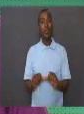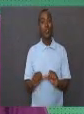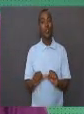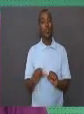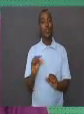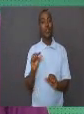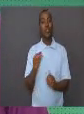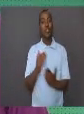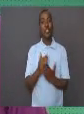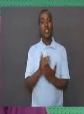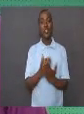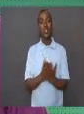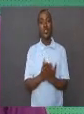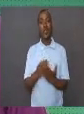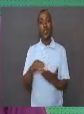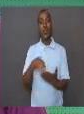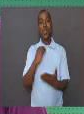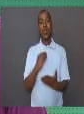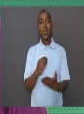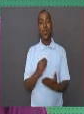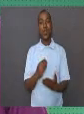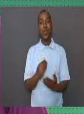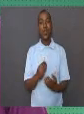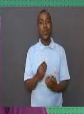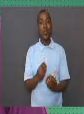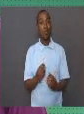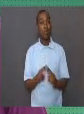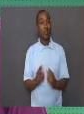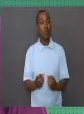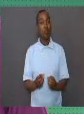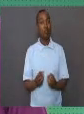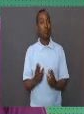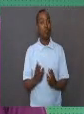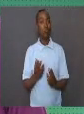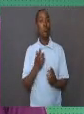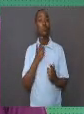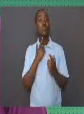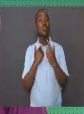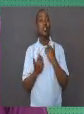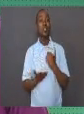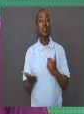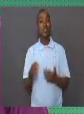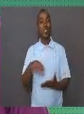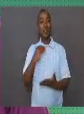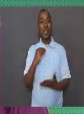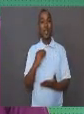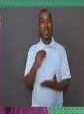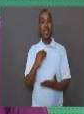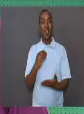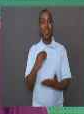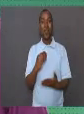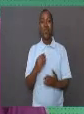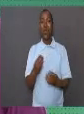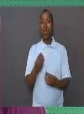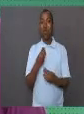lessons, we will learn about many interesting things, such as food